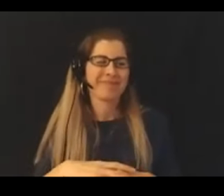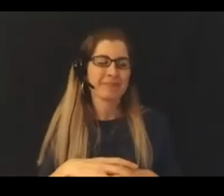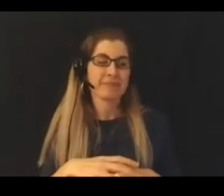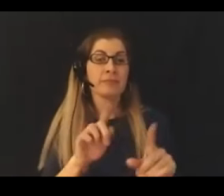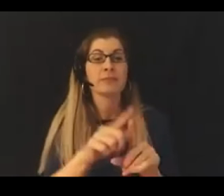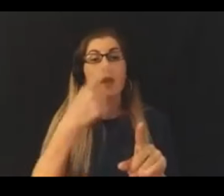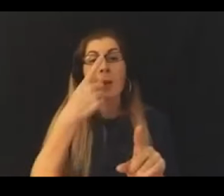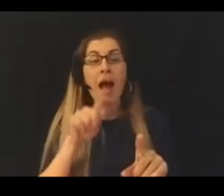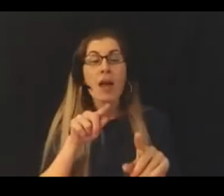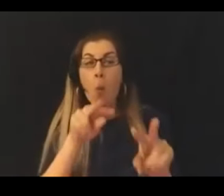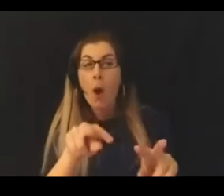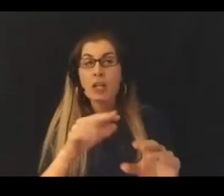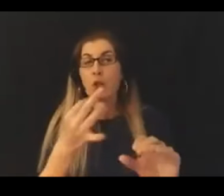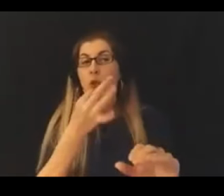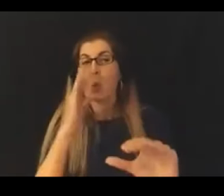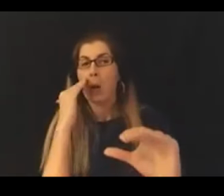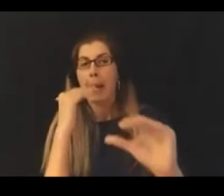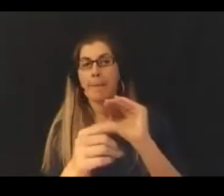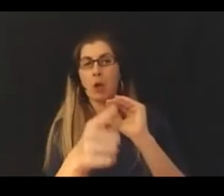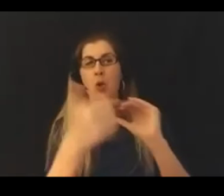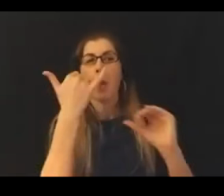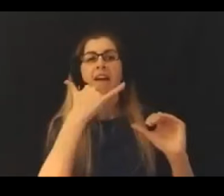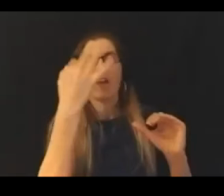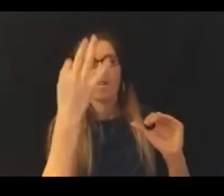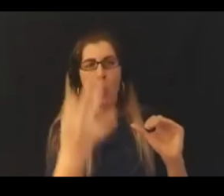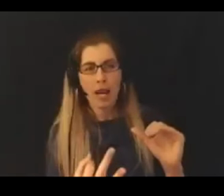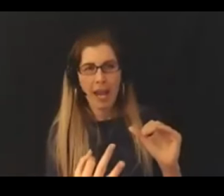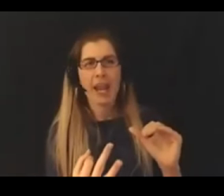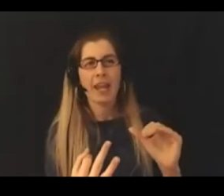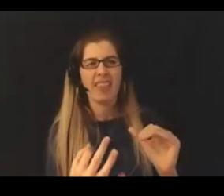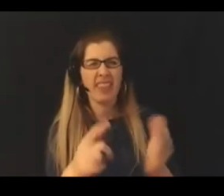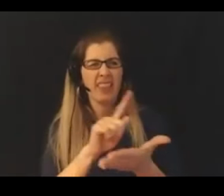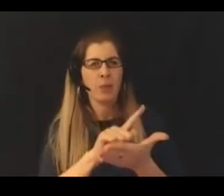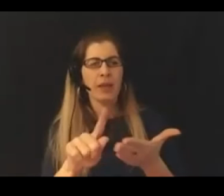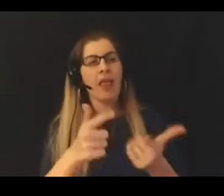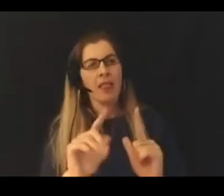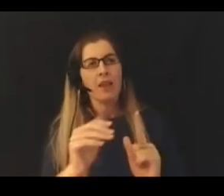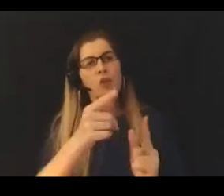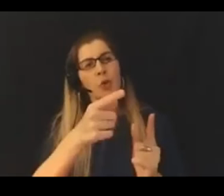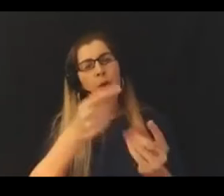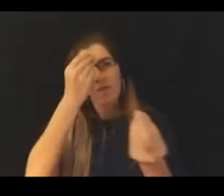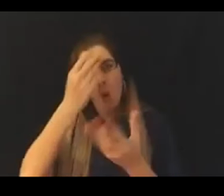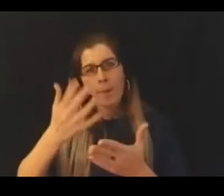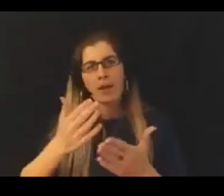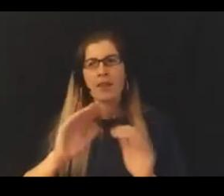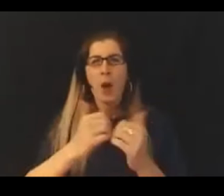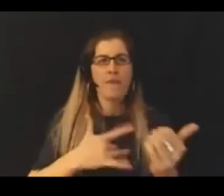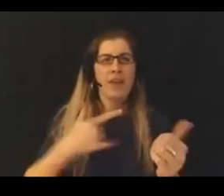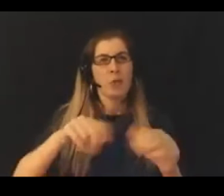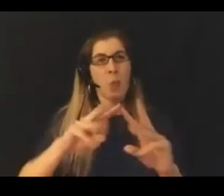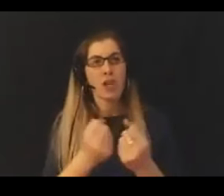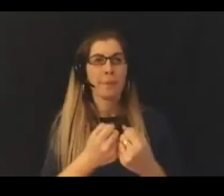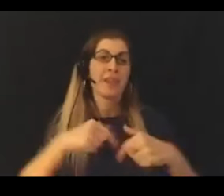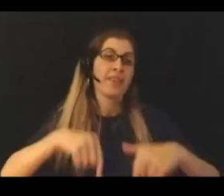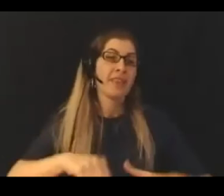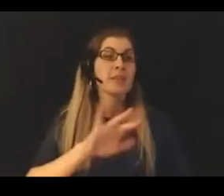email inbox for a brief survey every Friday of the retreat to let us know what you think. The 2020 Mid-Atlantic Teaching Artists